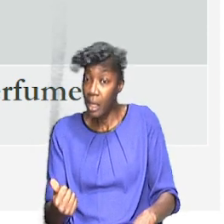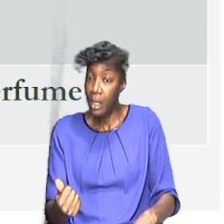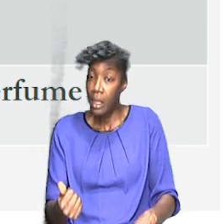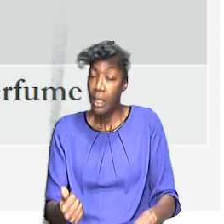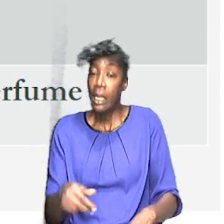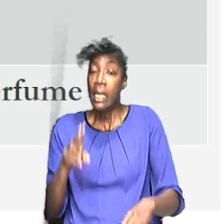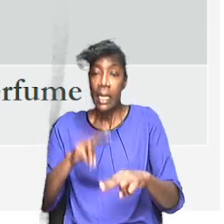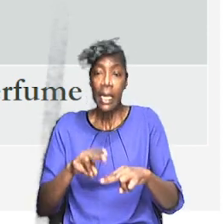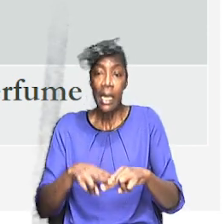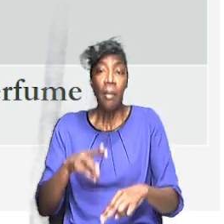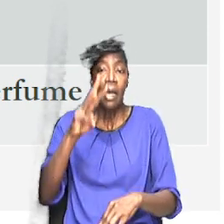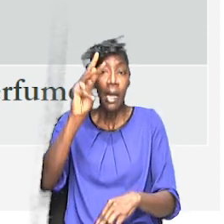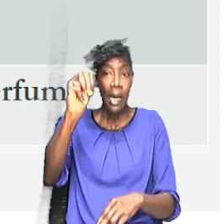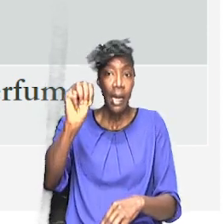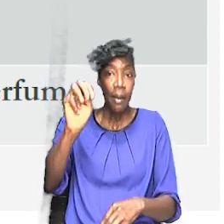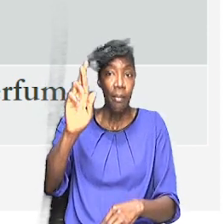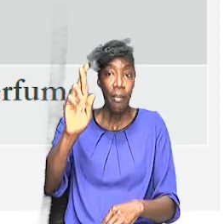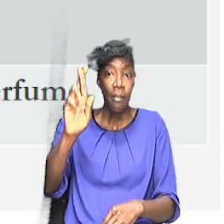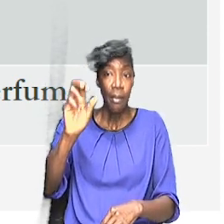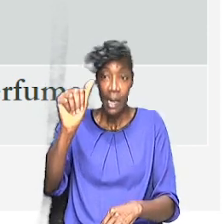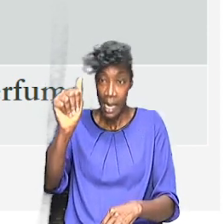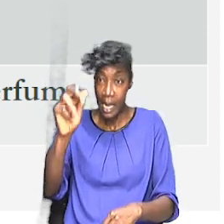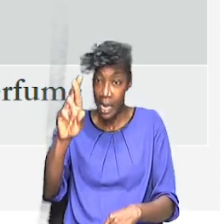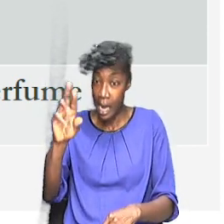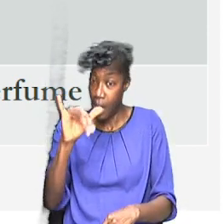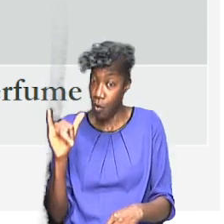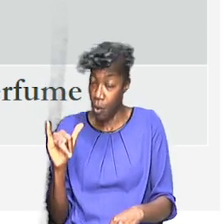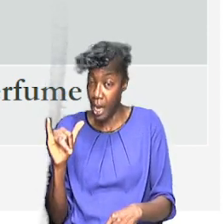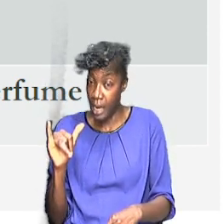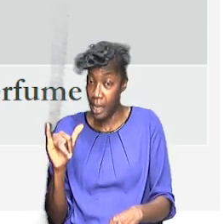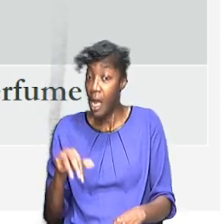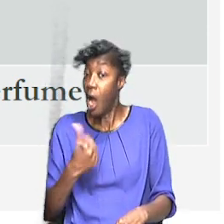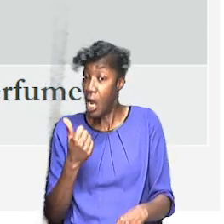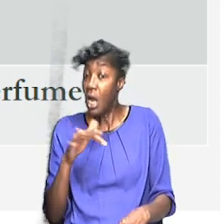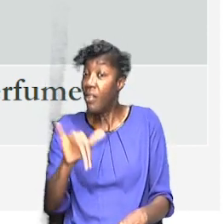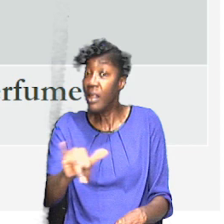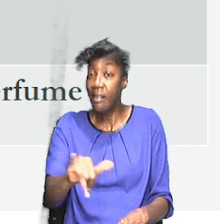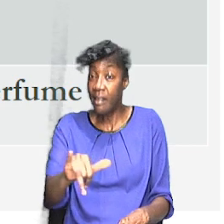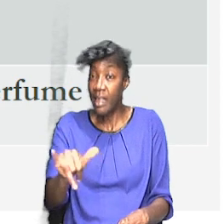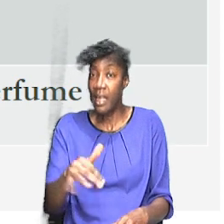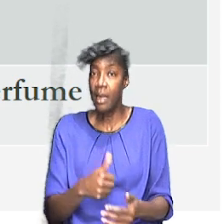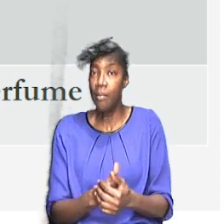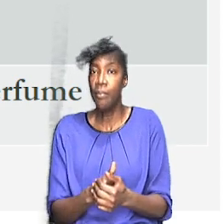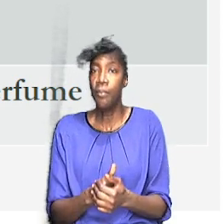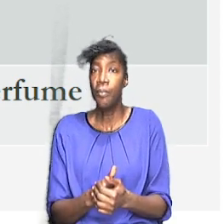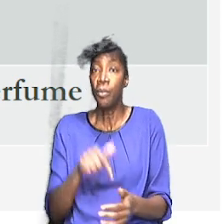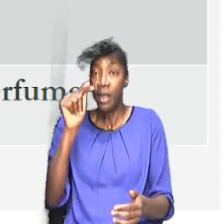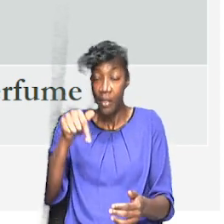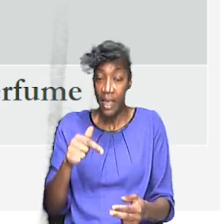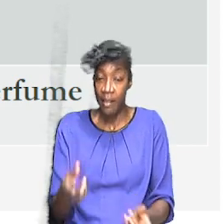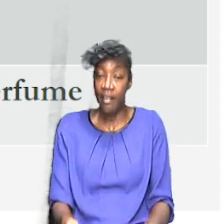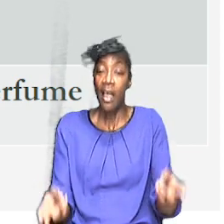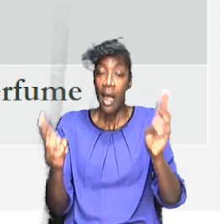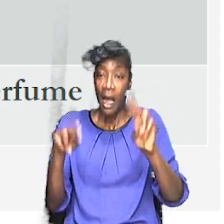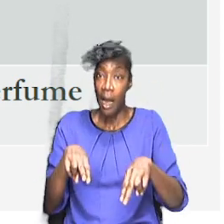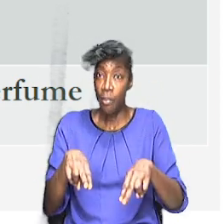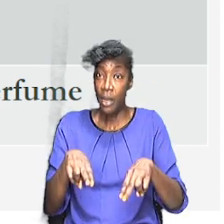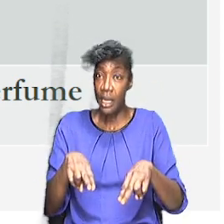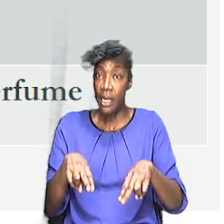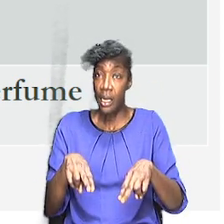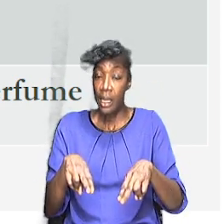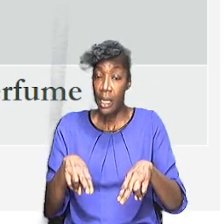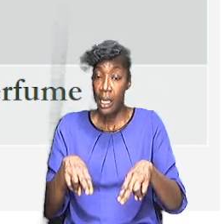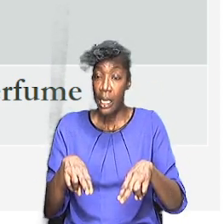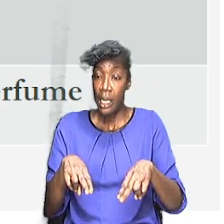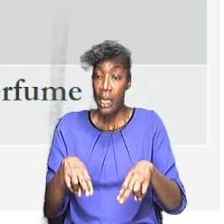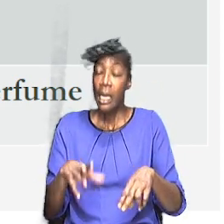Bethany. All right? Another similarity is that this event took place in a man's